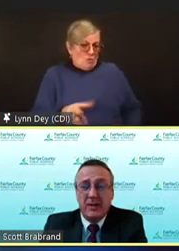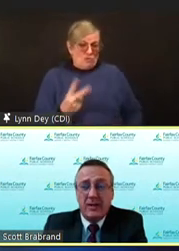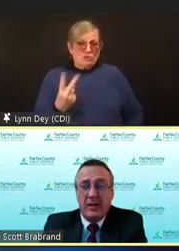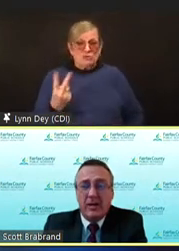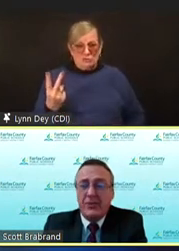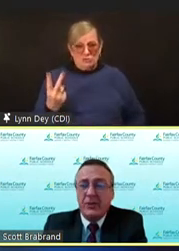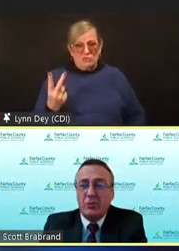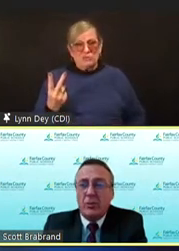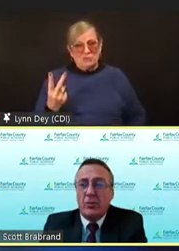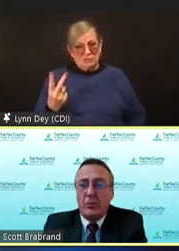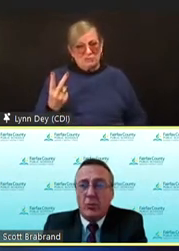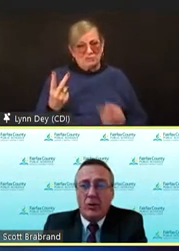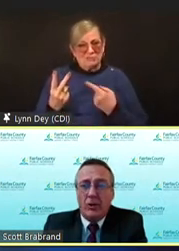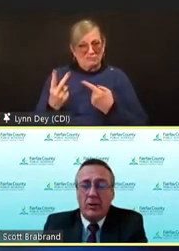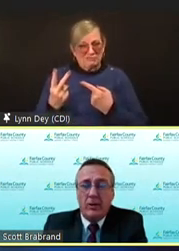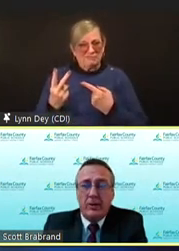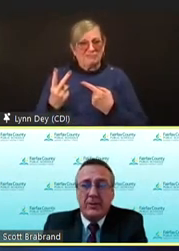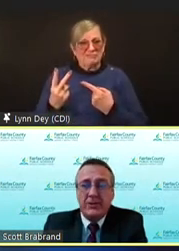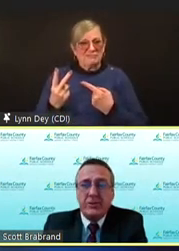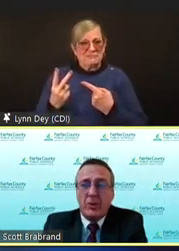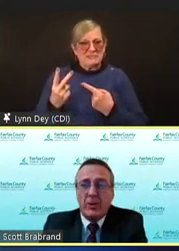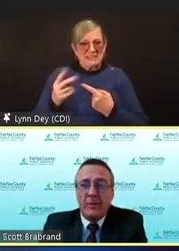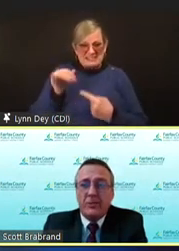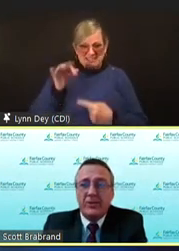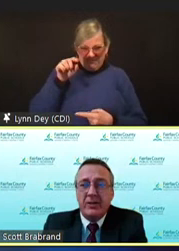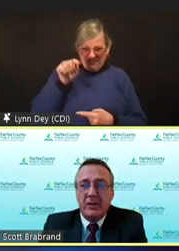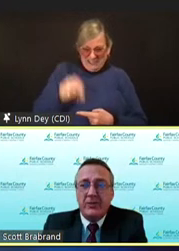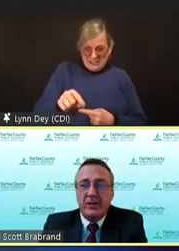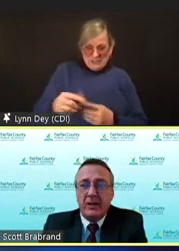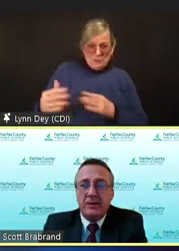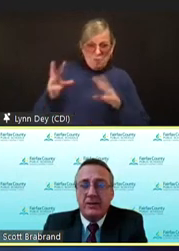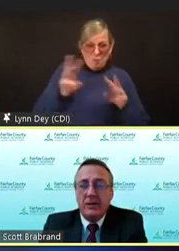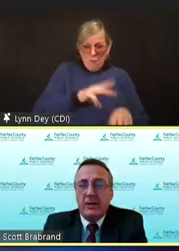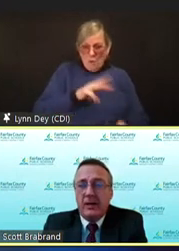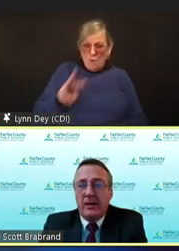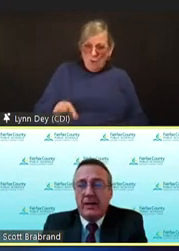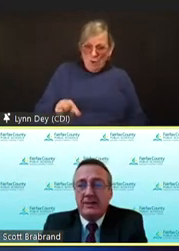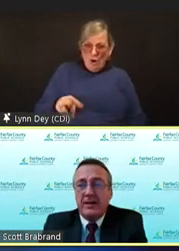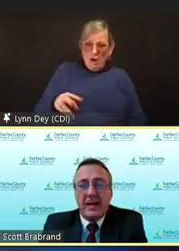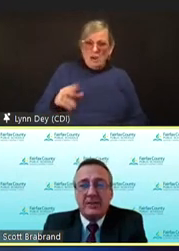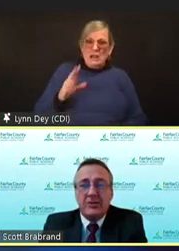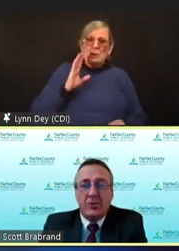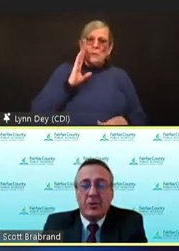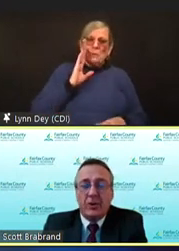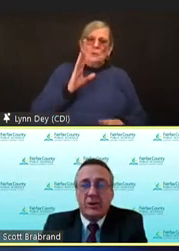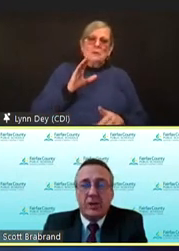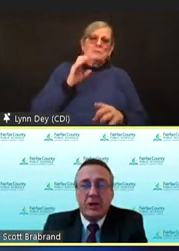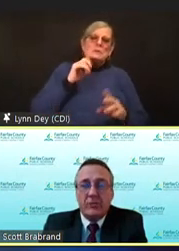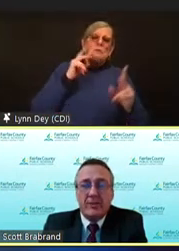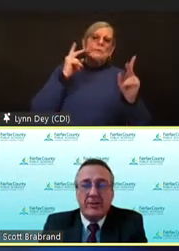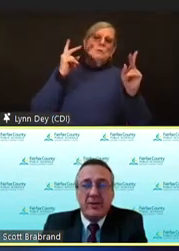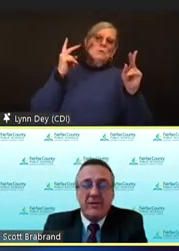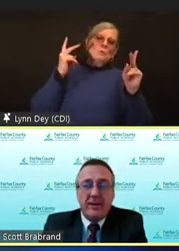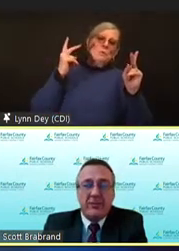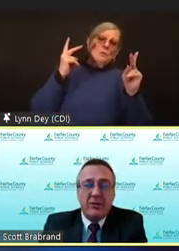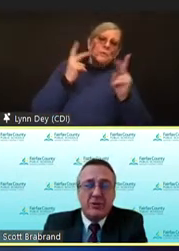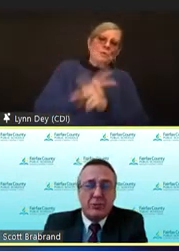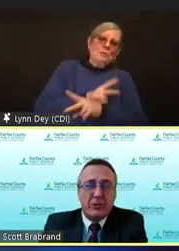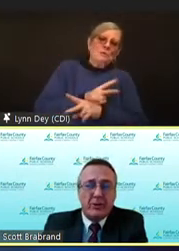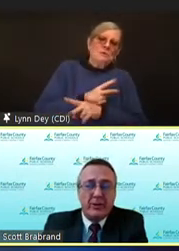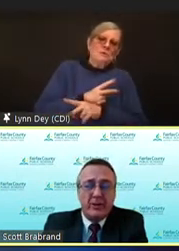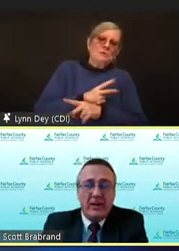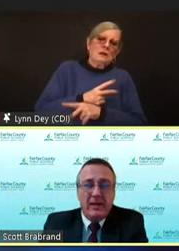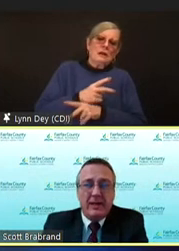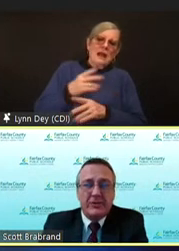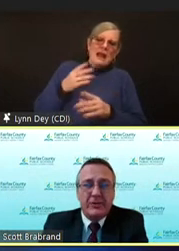casualties. If this were a war, this is one of the most significant attacks on our country that we've ever